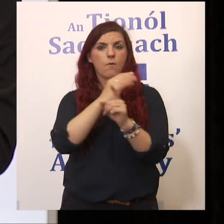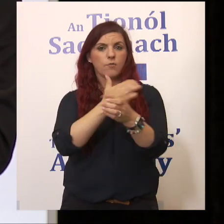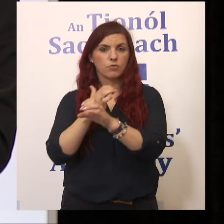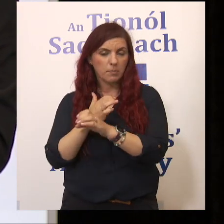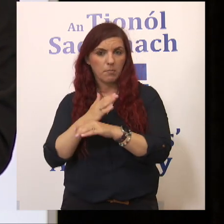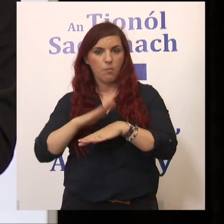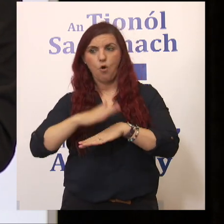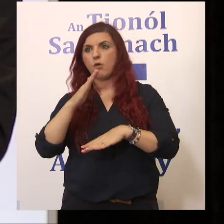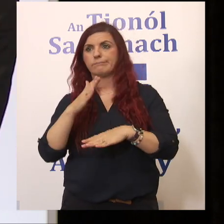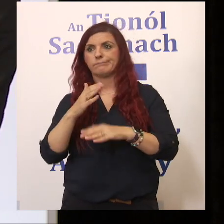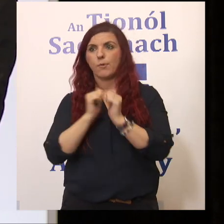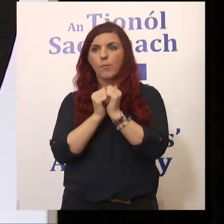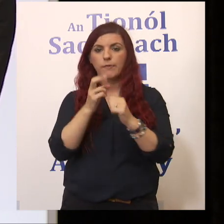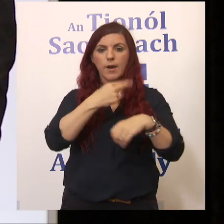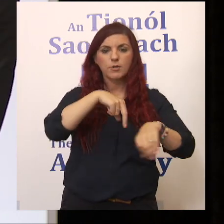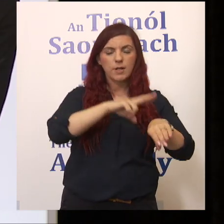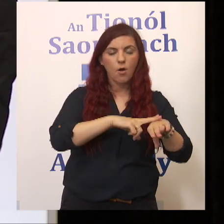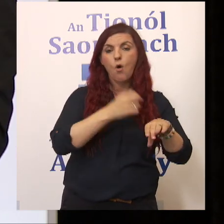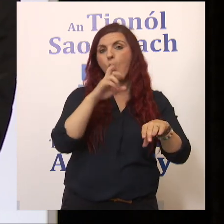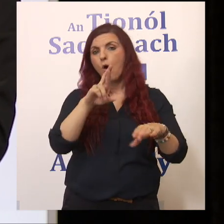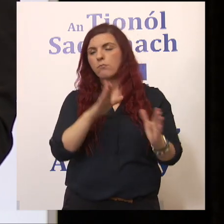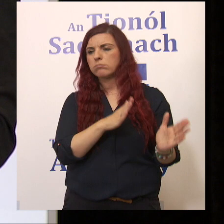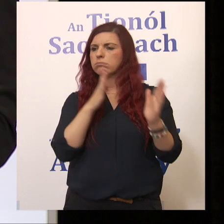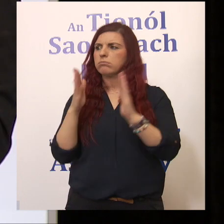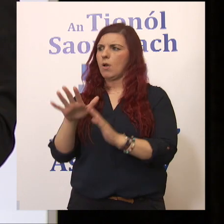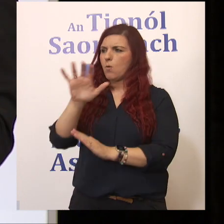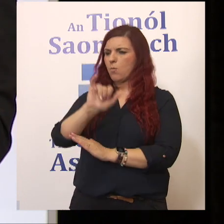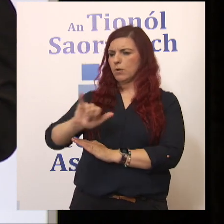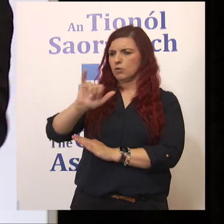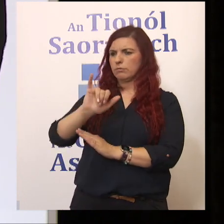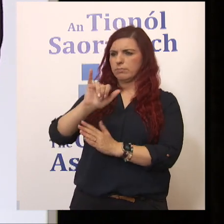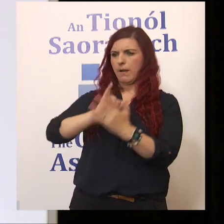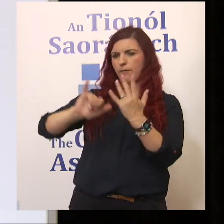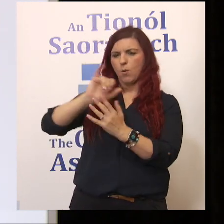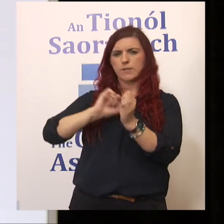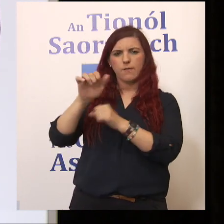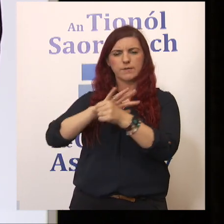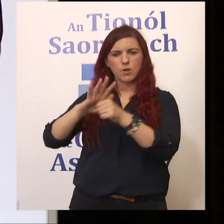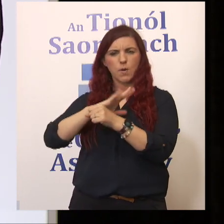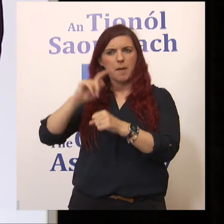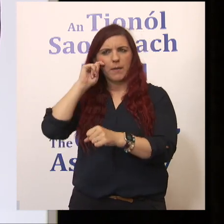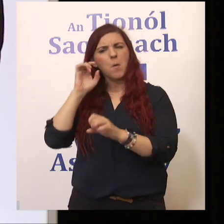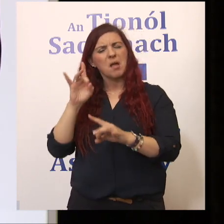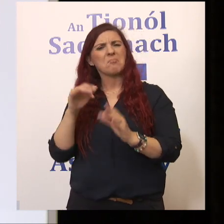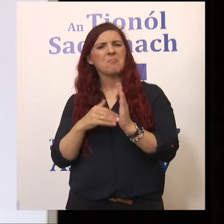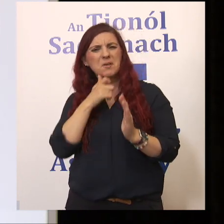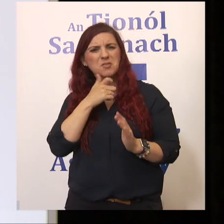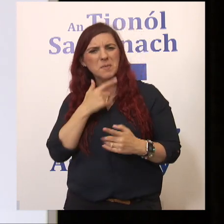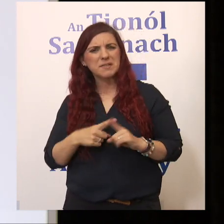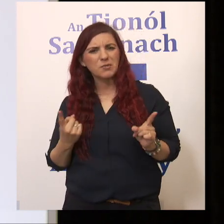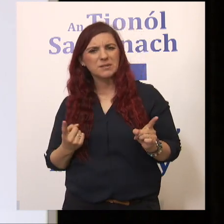national provision. And then on the other hand, which of the service areas where you might say, well, actually, Dublin is different. Dublin is